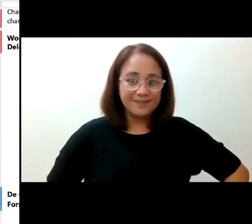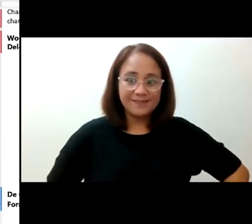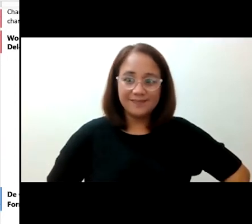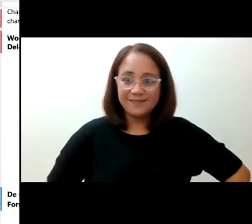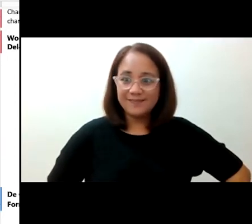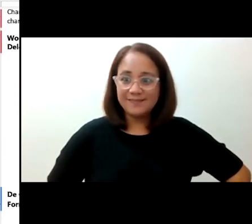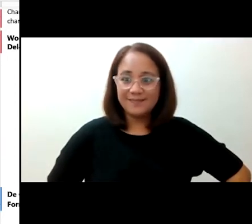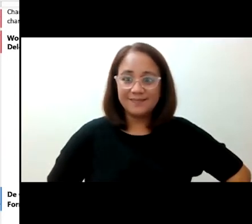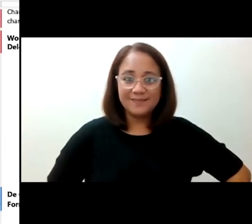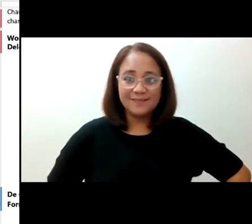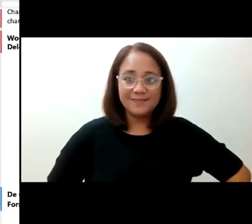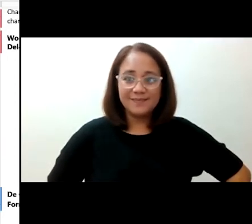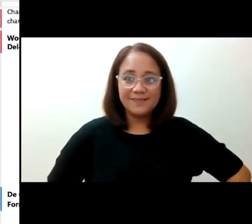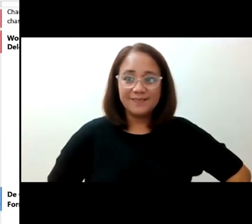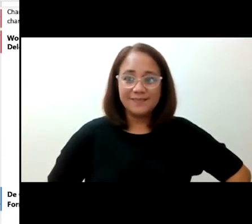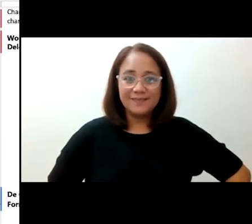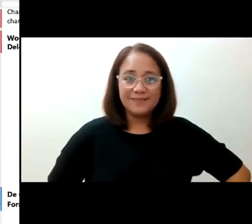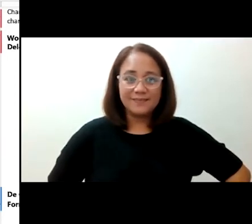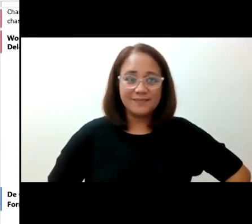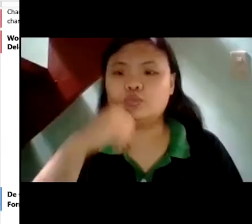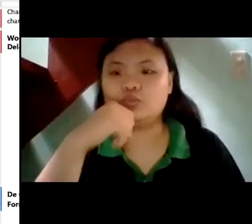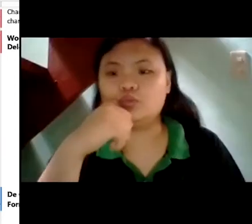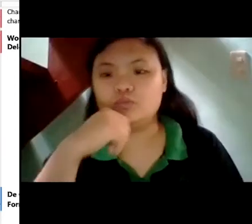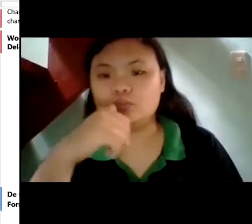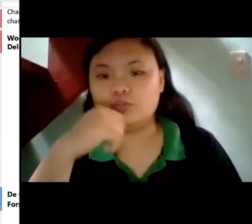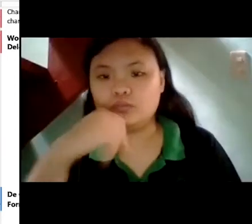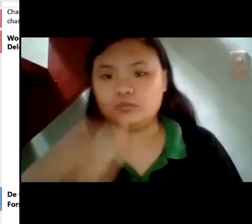Is your close friend a man or a woman?